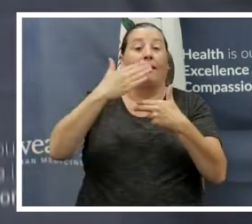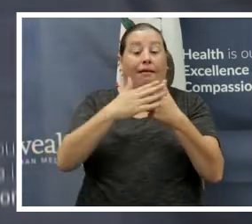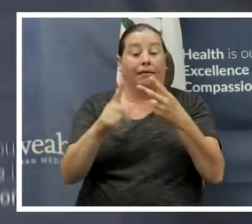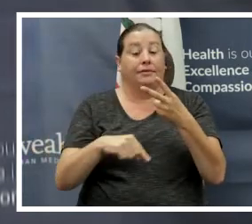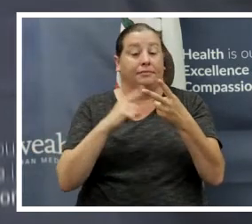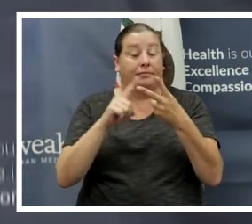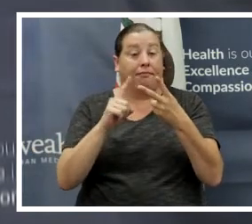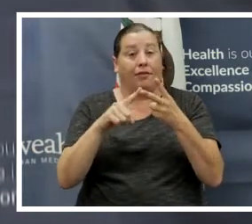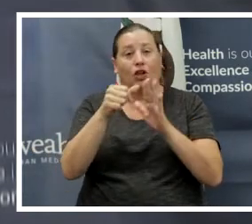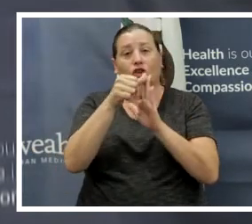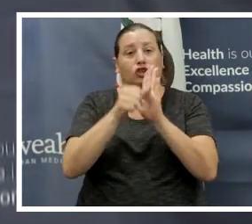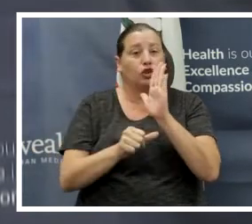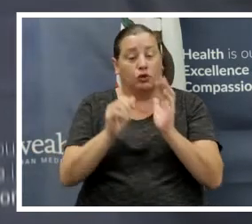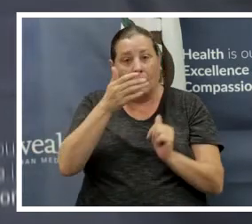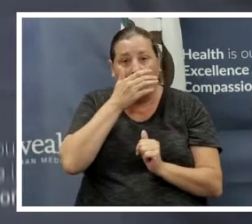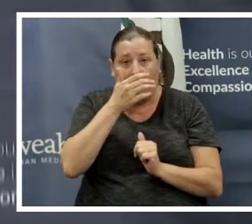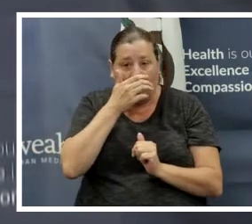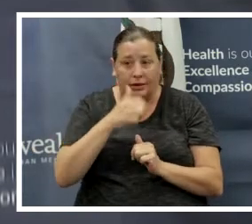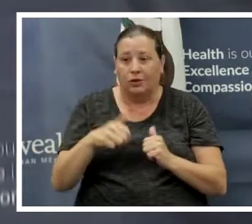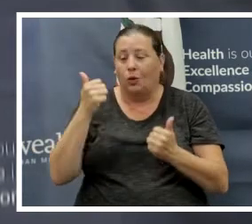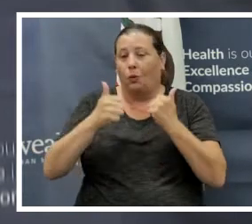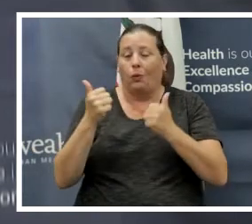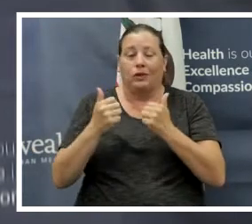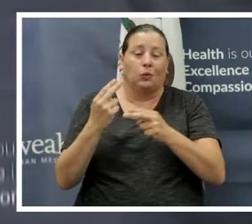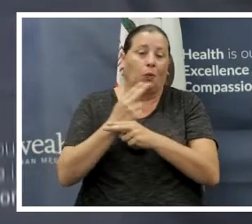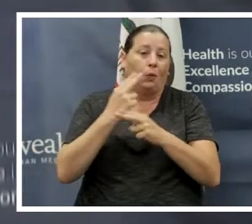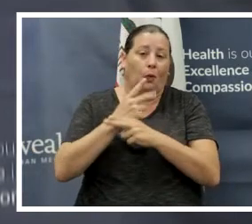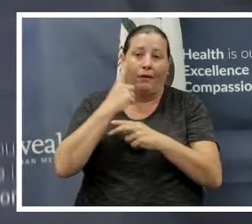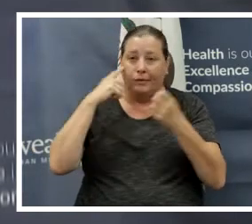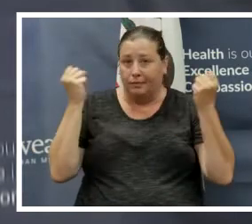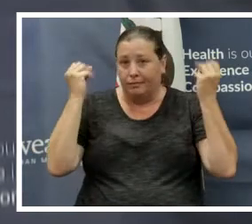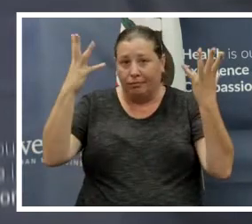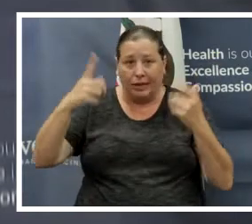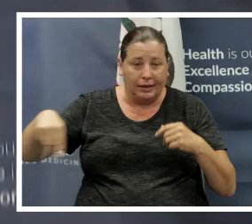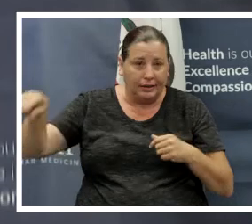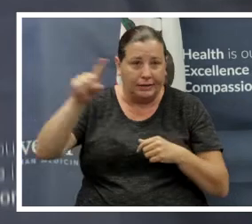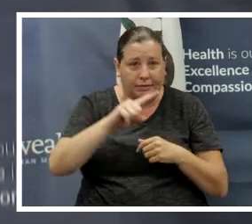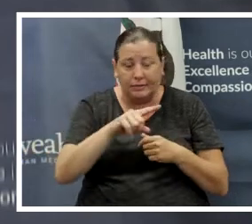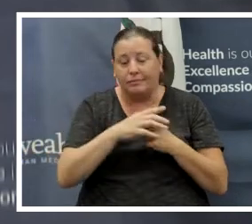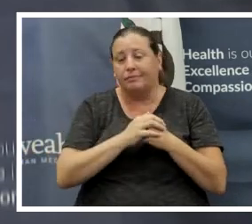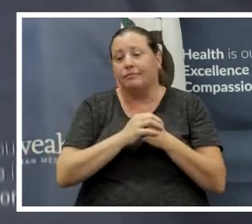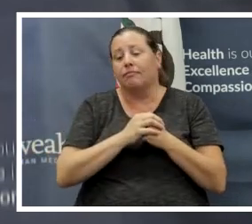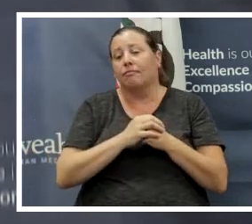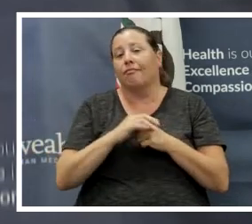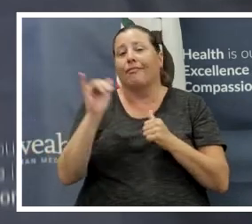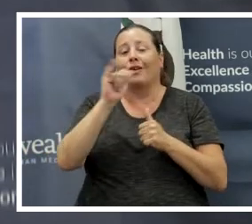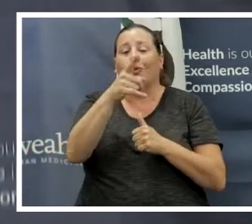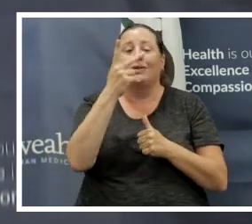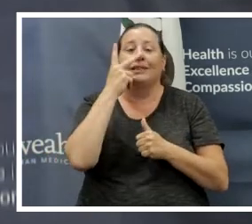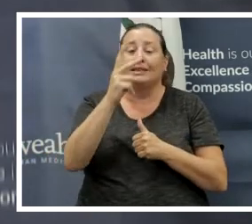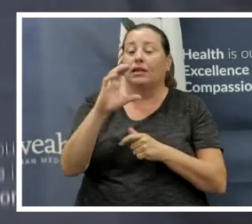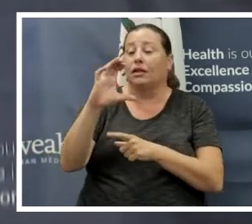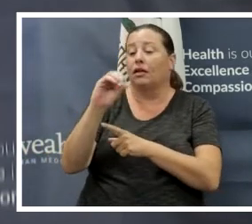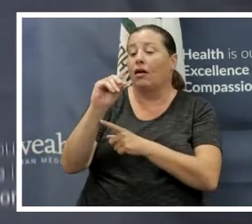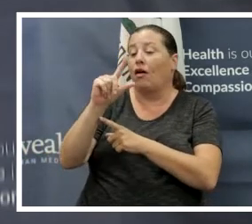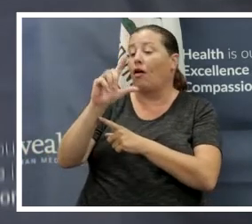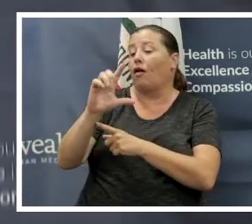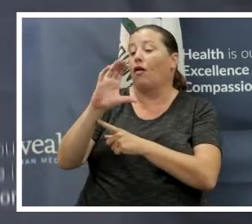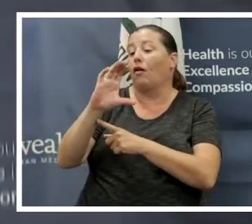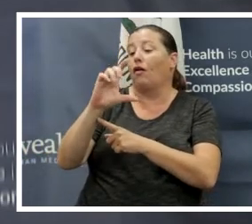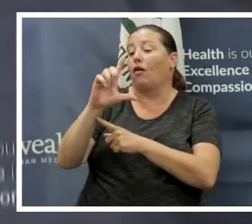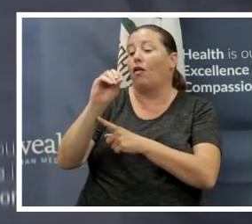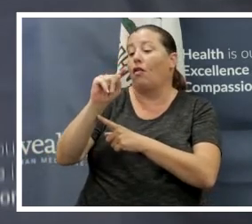are worn by most of the hospital employees at all times. Then you get the cloth masks like you will see on people at grocery stores, although you will see a few of the